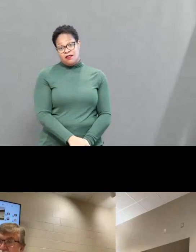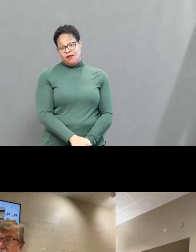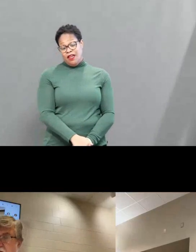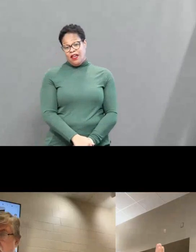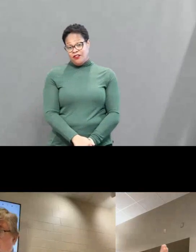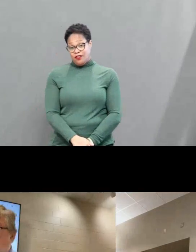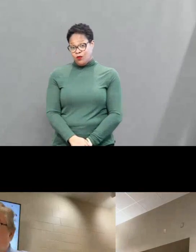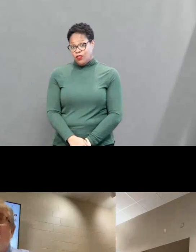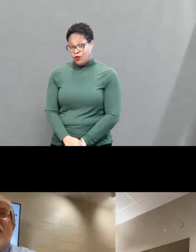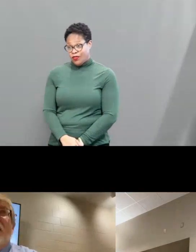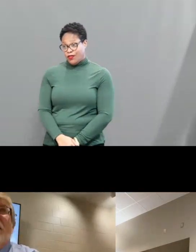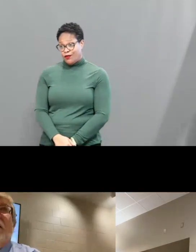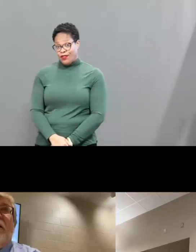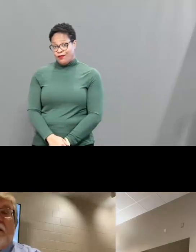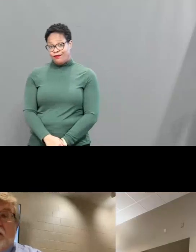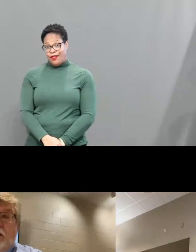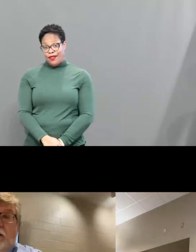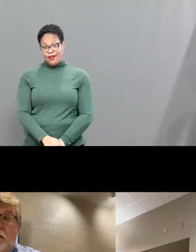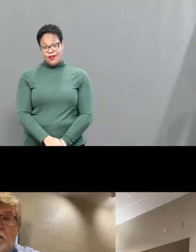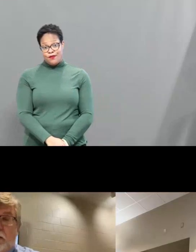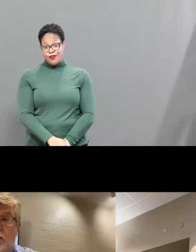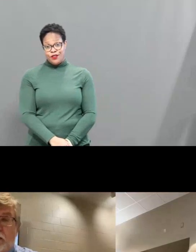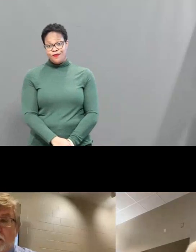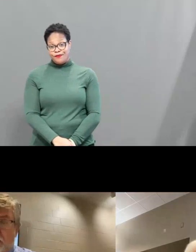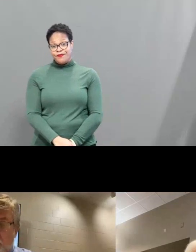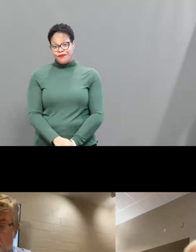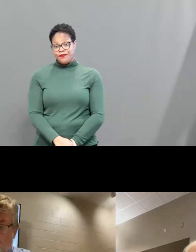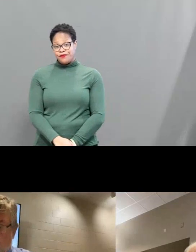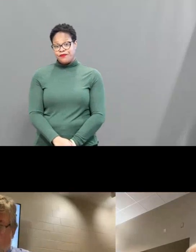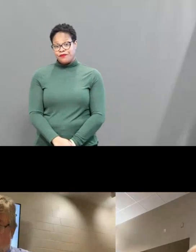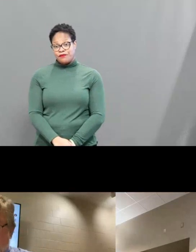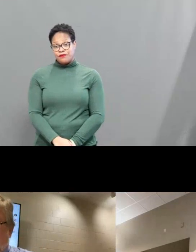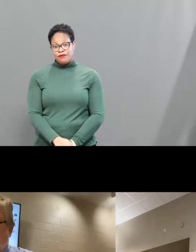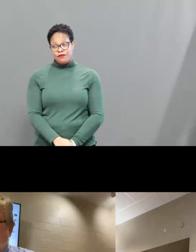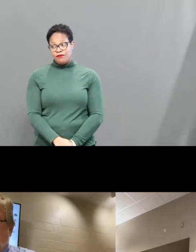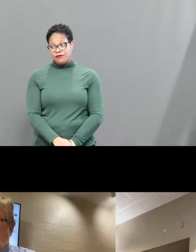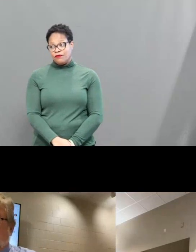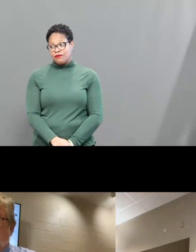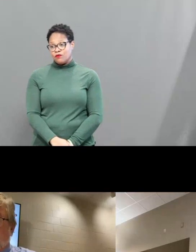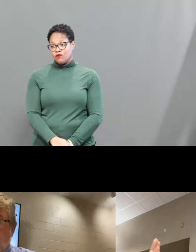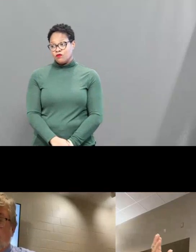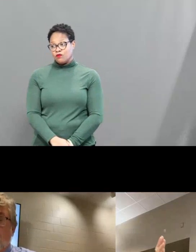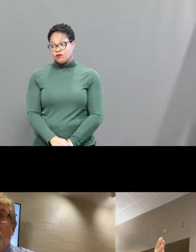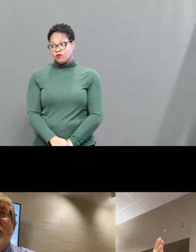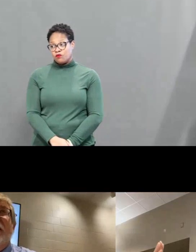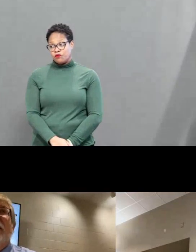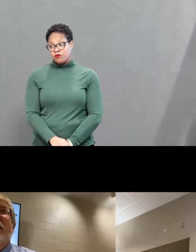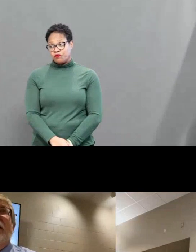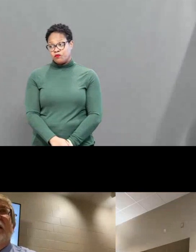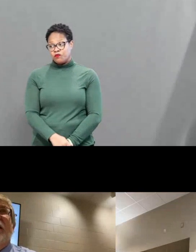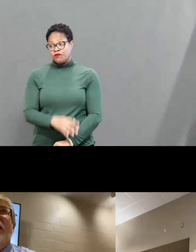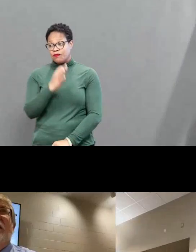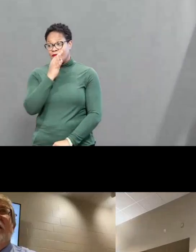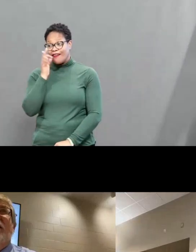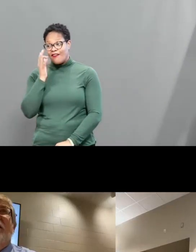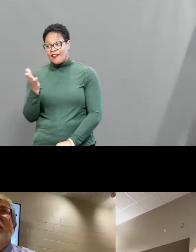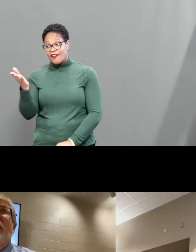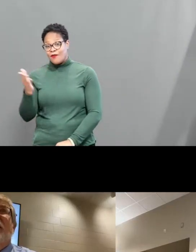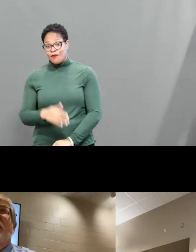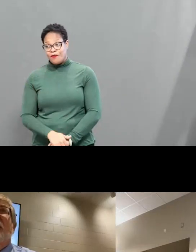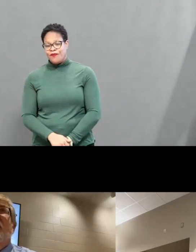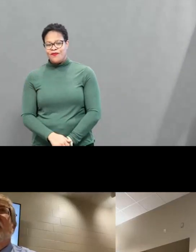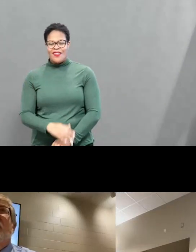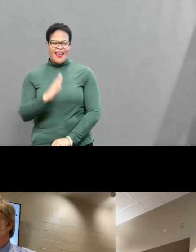Yeah, they need to hire someone who is skilled in Excel for sure. Gary? I know